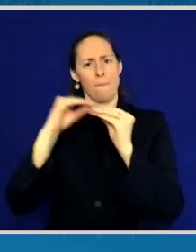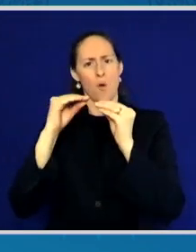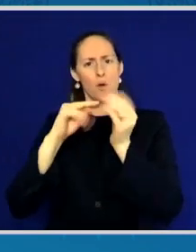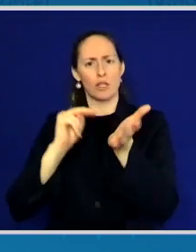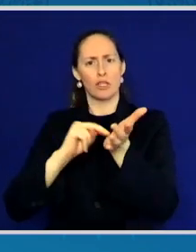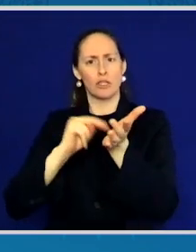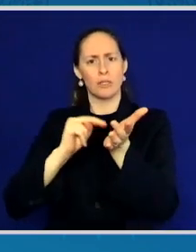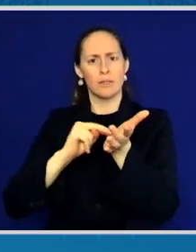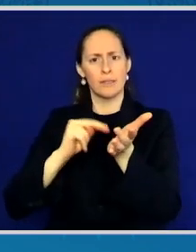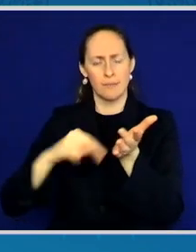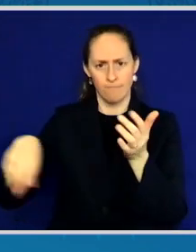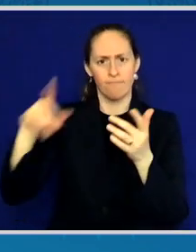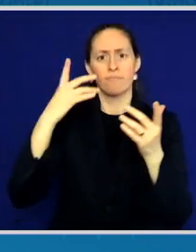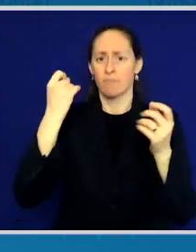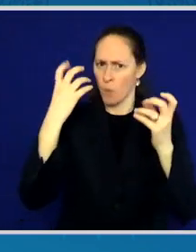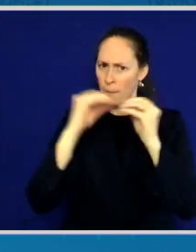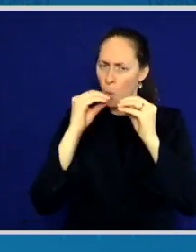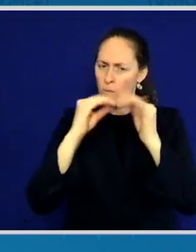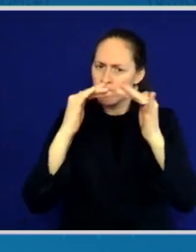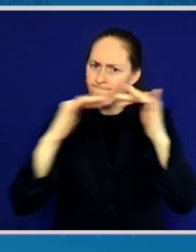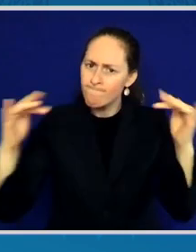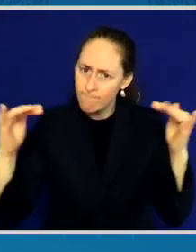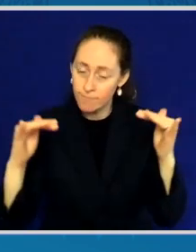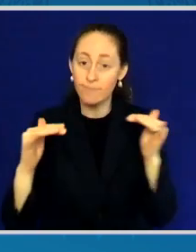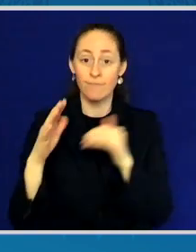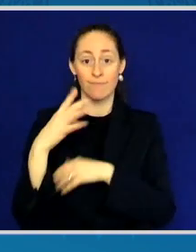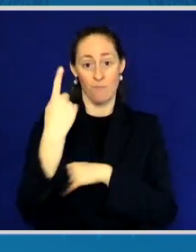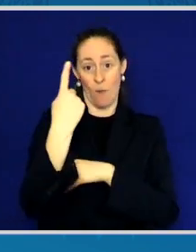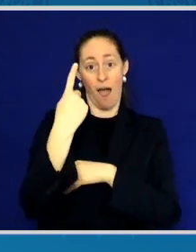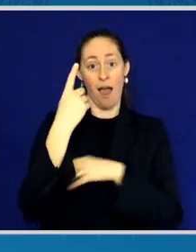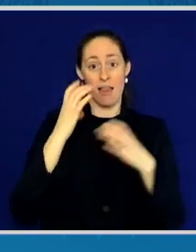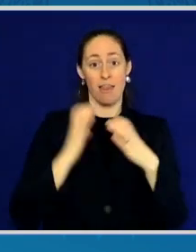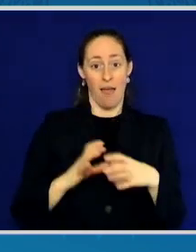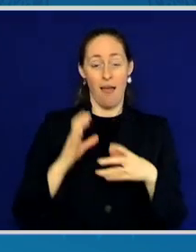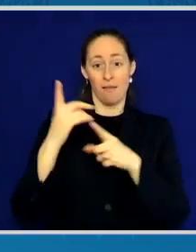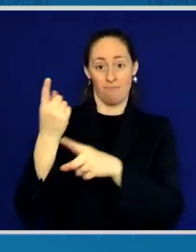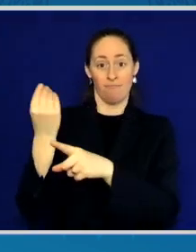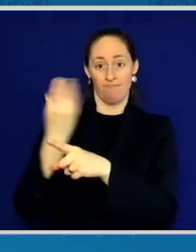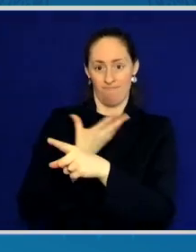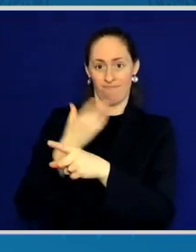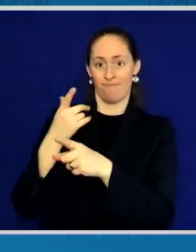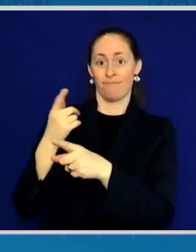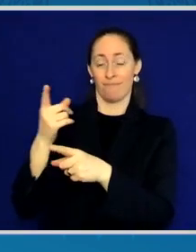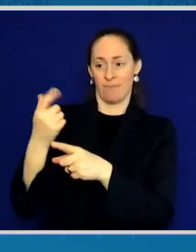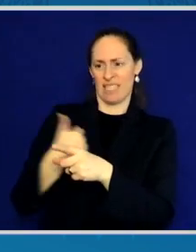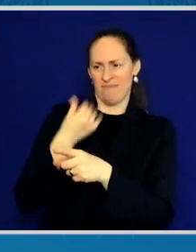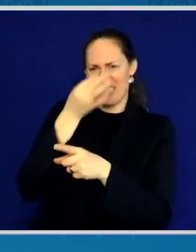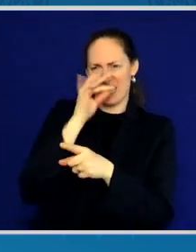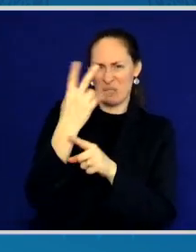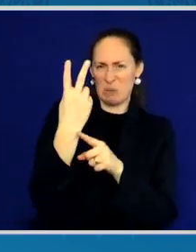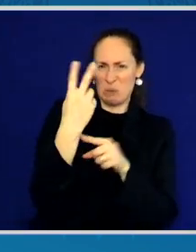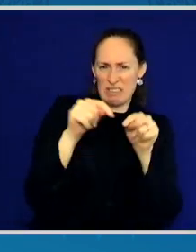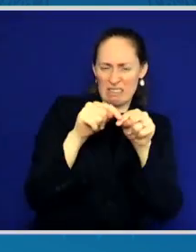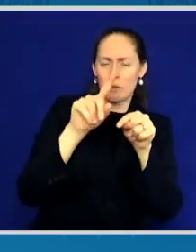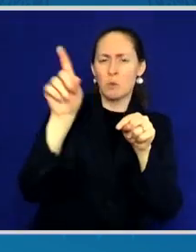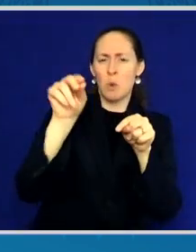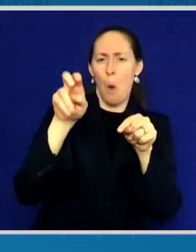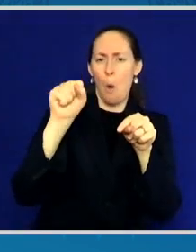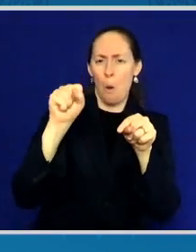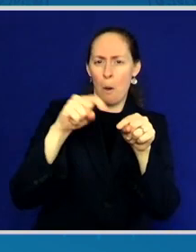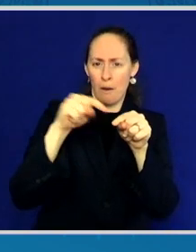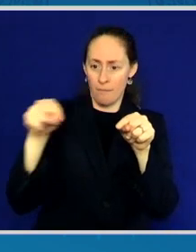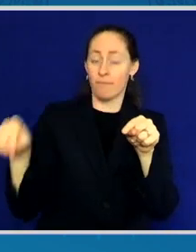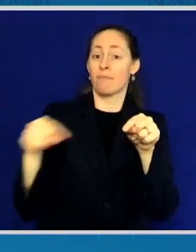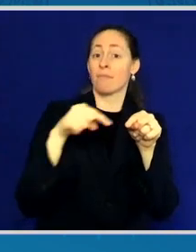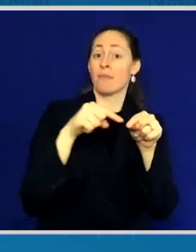We have one client who lives 2 zones away from her childcare. She's 21 years old with 3 kids.